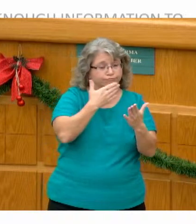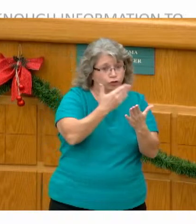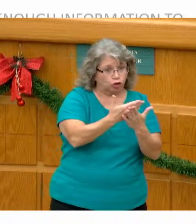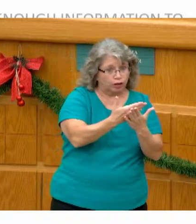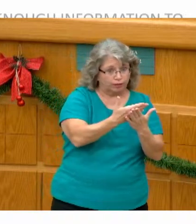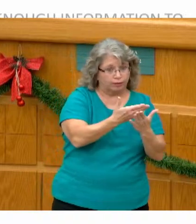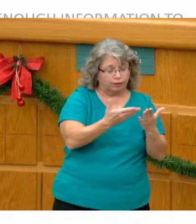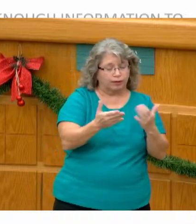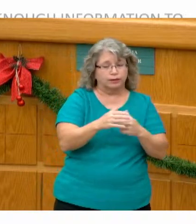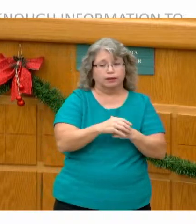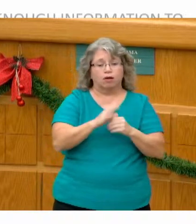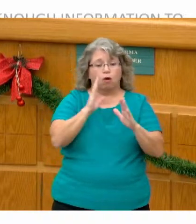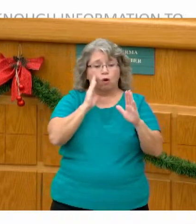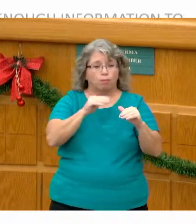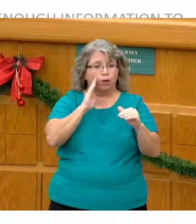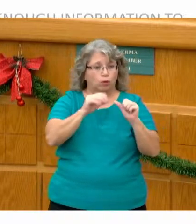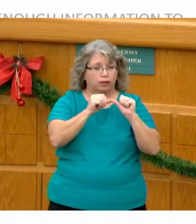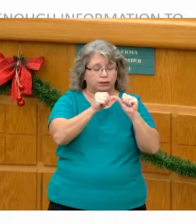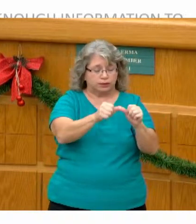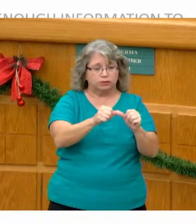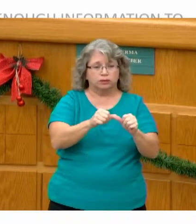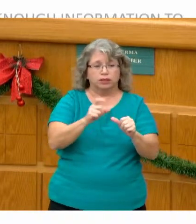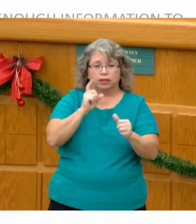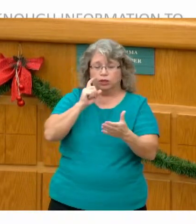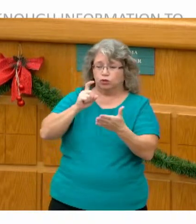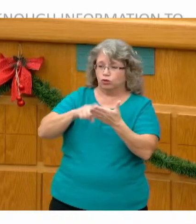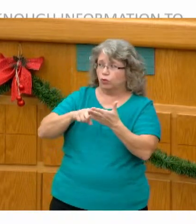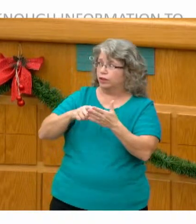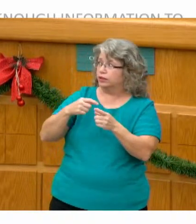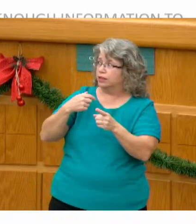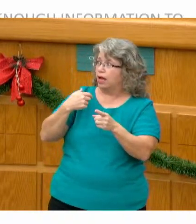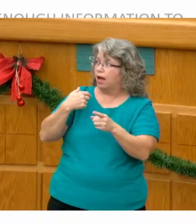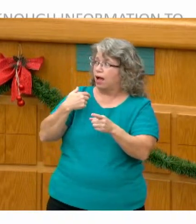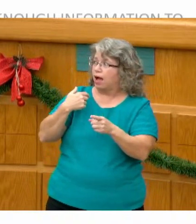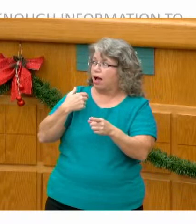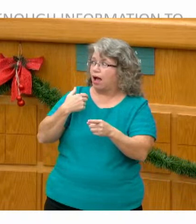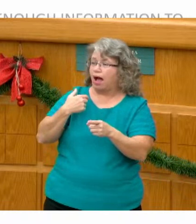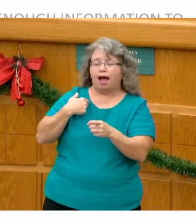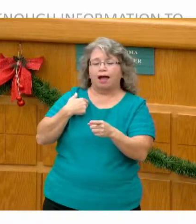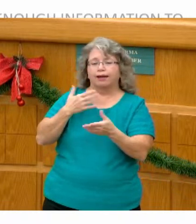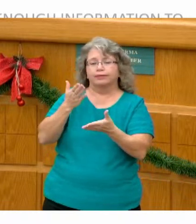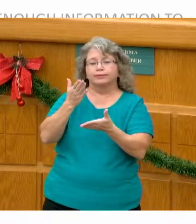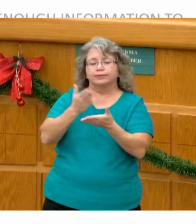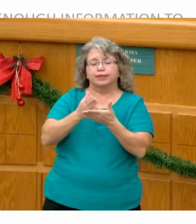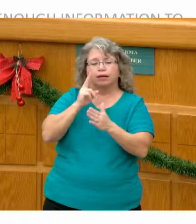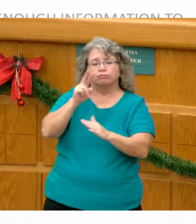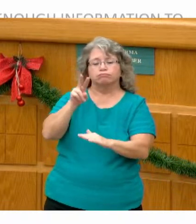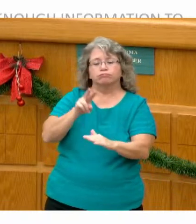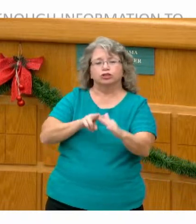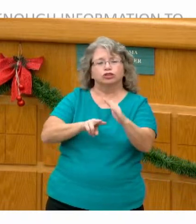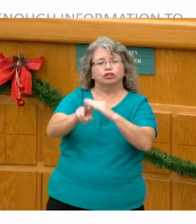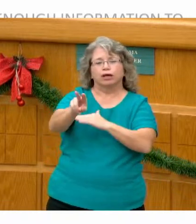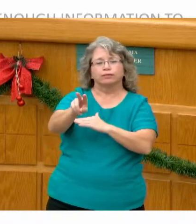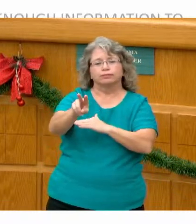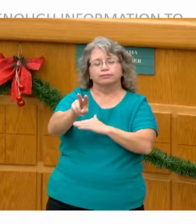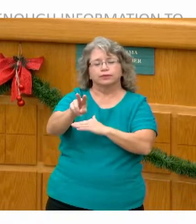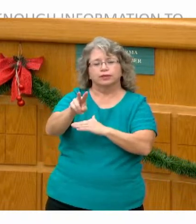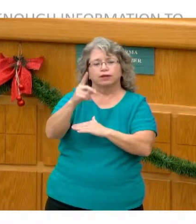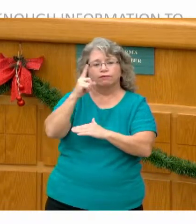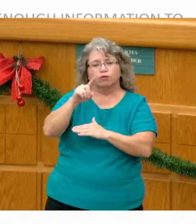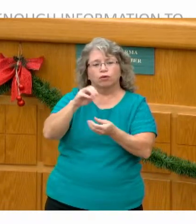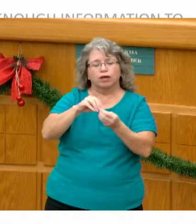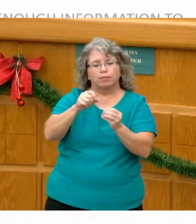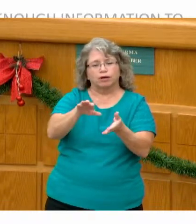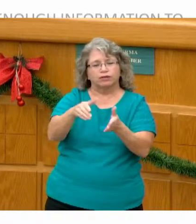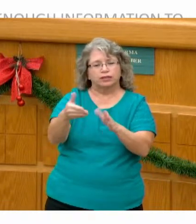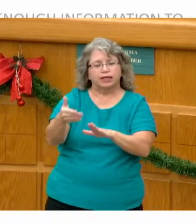continues. And if you notice, I have cut off any projection, and it's because due to the Omicron variants, I don't think